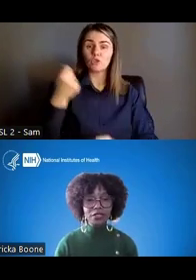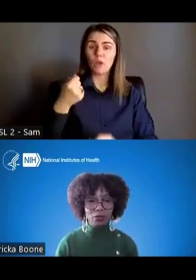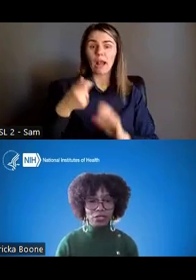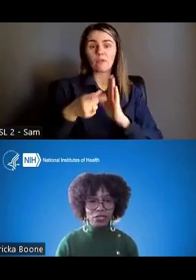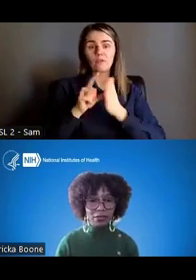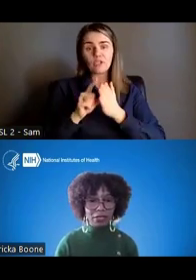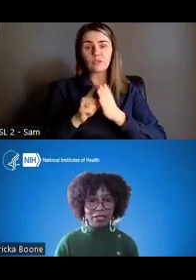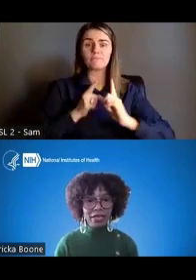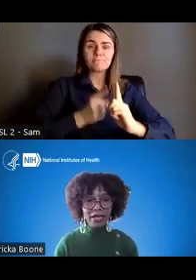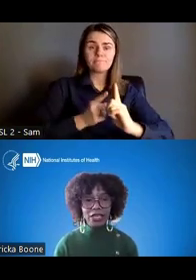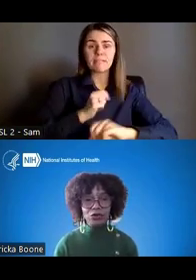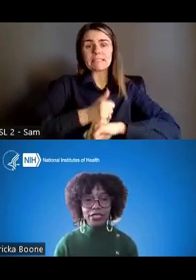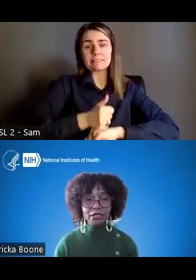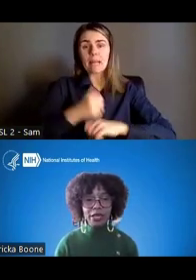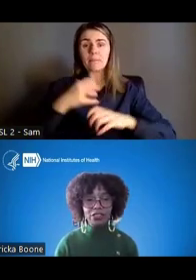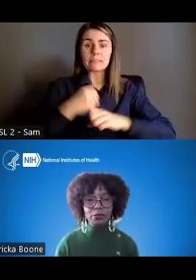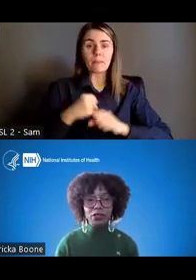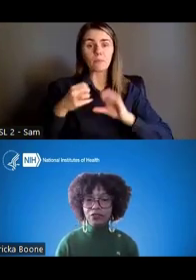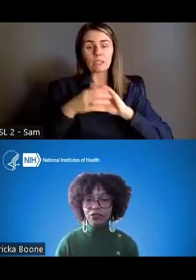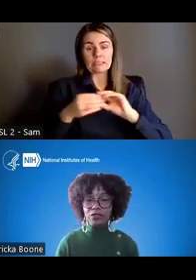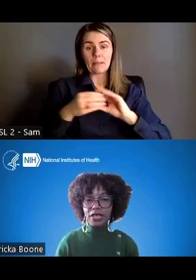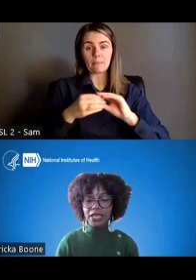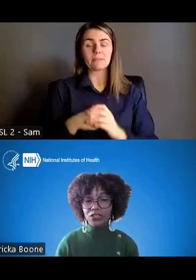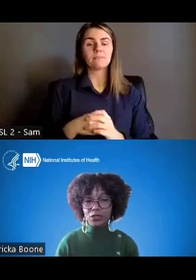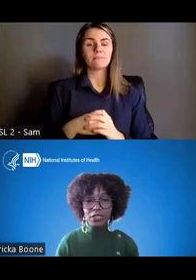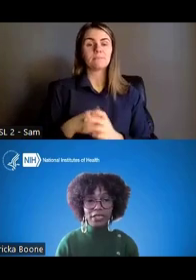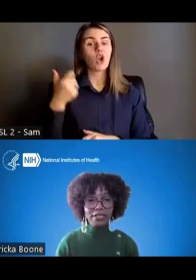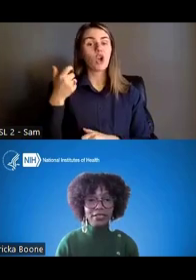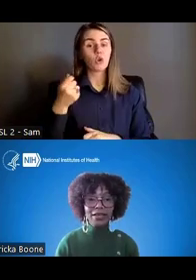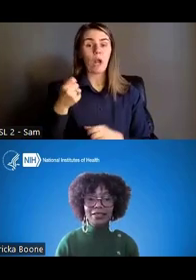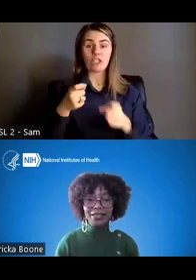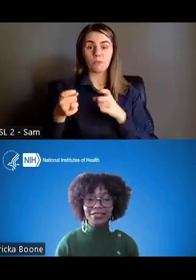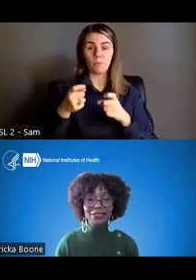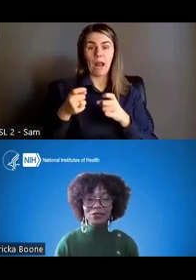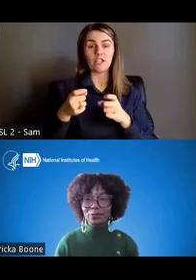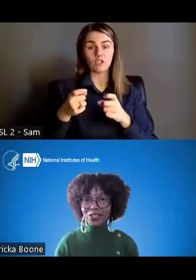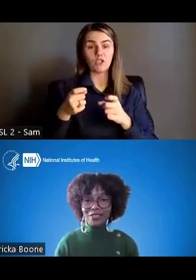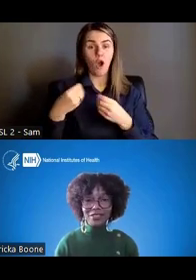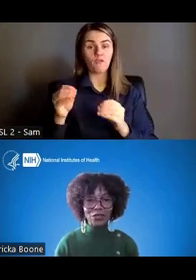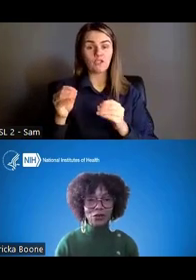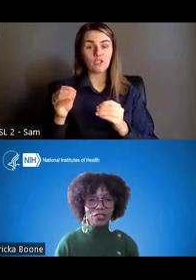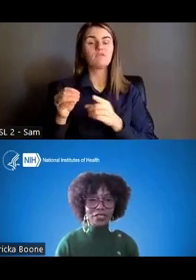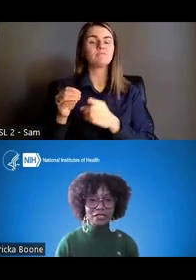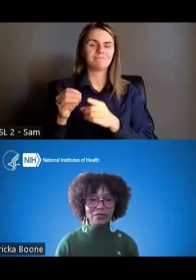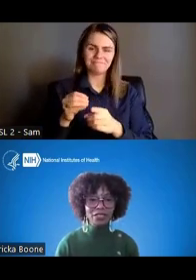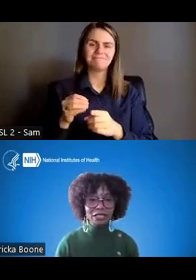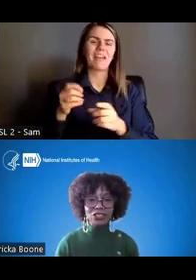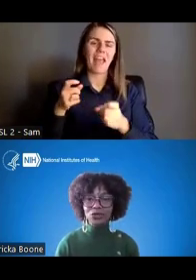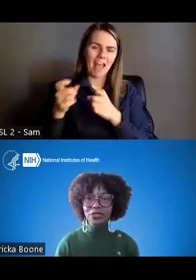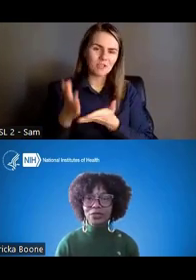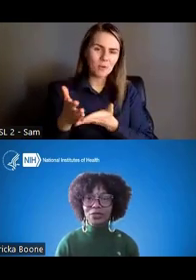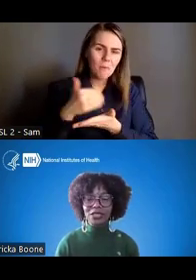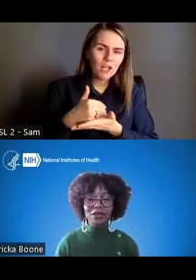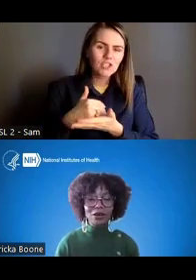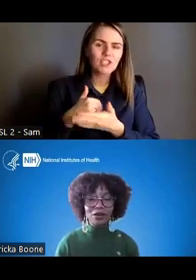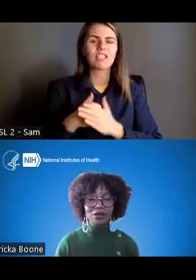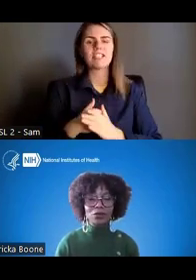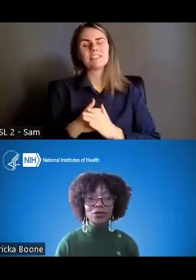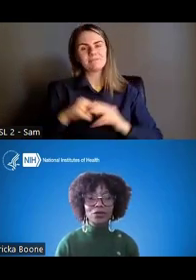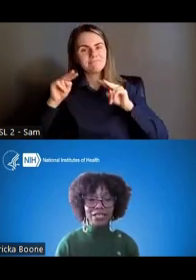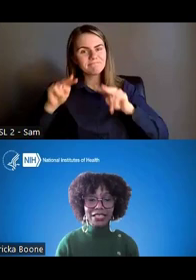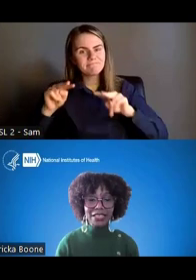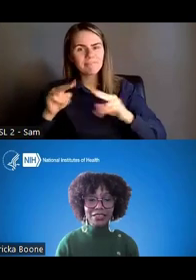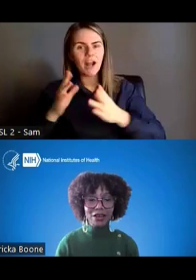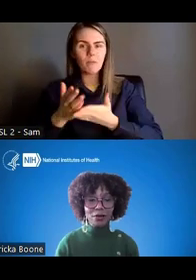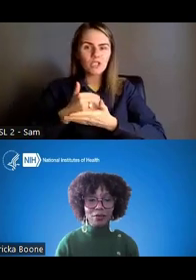prepare summary statements. And grants management officers, as you can guess, they deal with budgets. They oversee them and they ensure that we are,